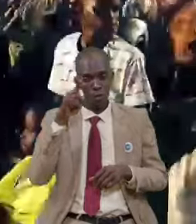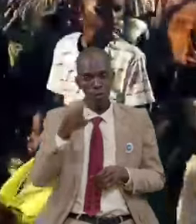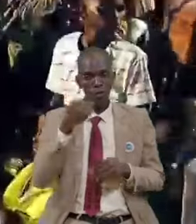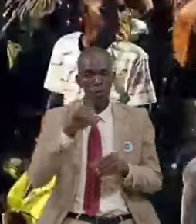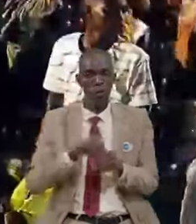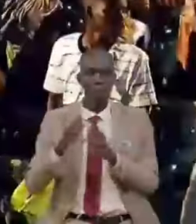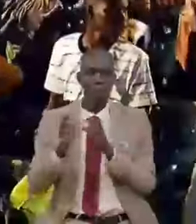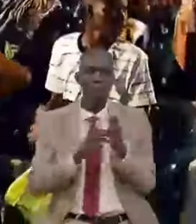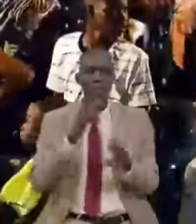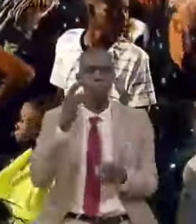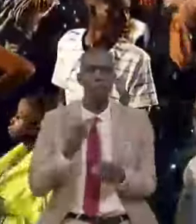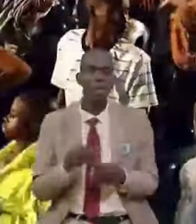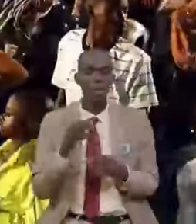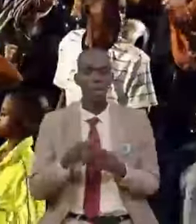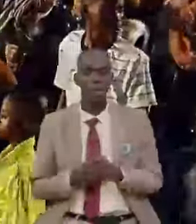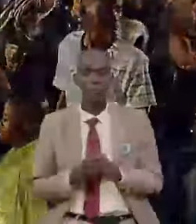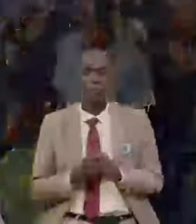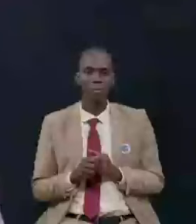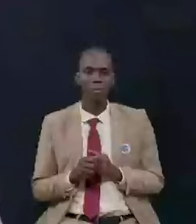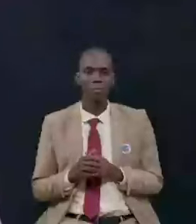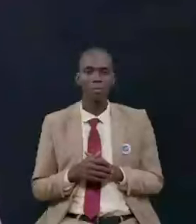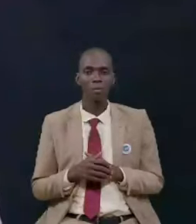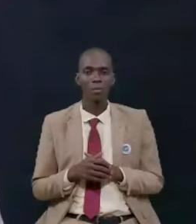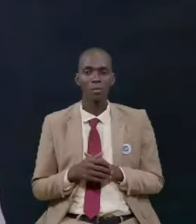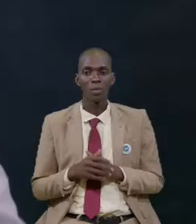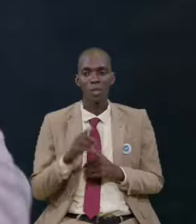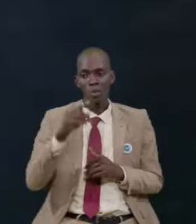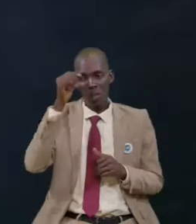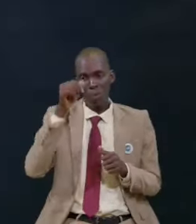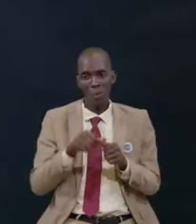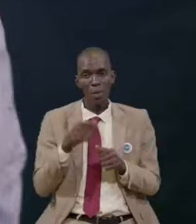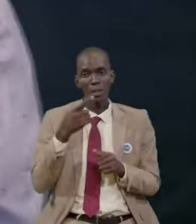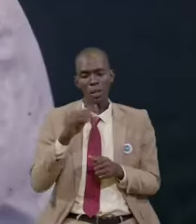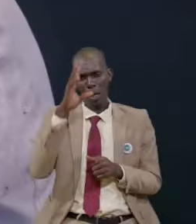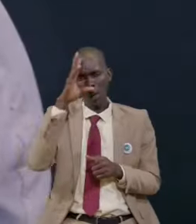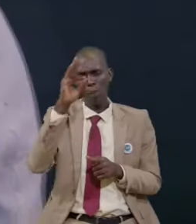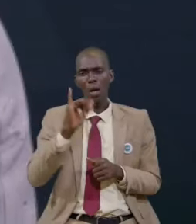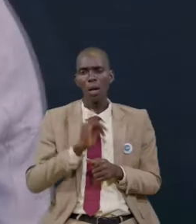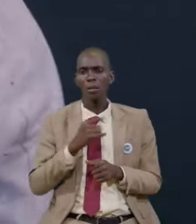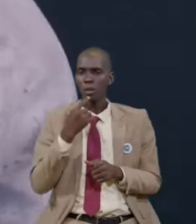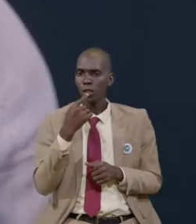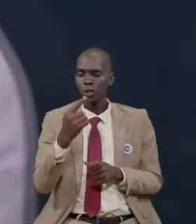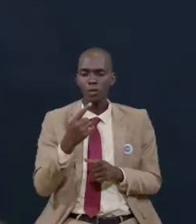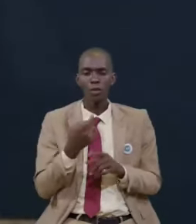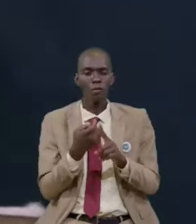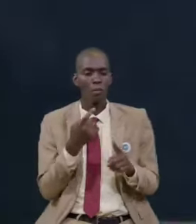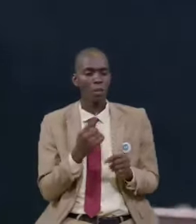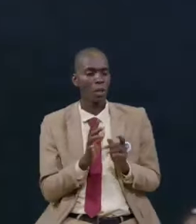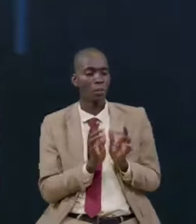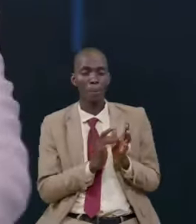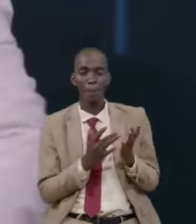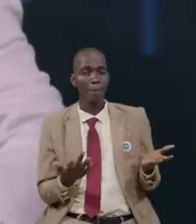Amen. You remember the man I spoke about in the Bible? He was at